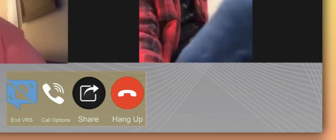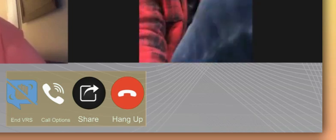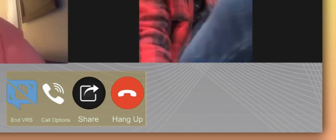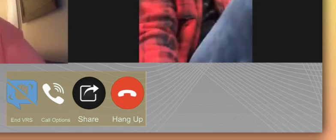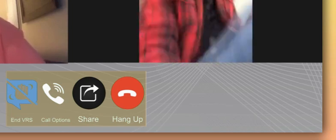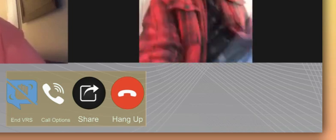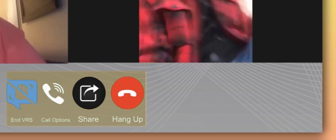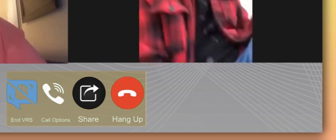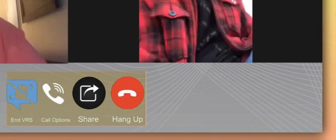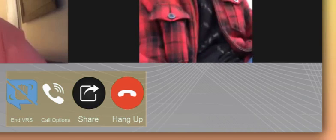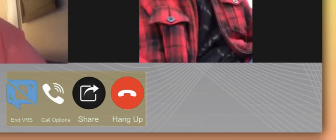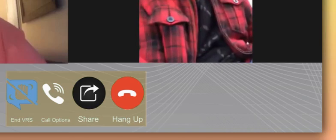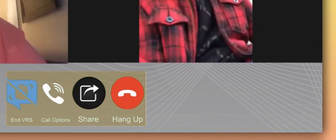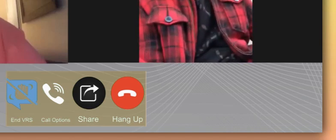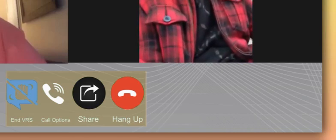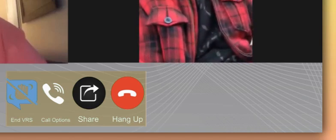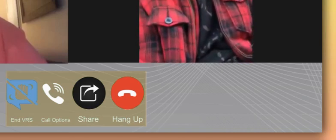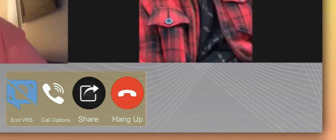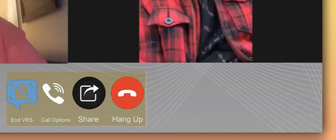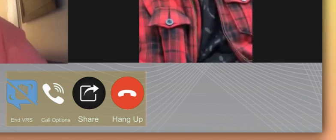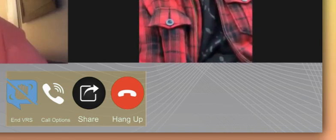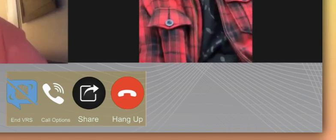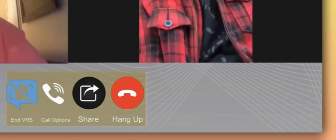to you. Is this Tip?